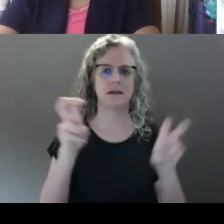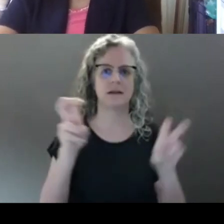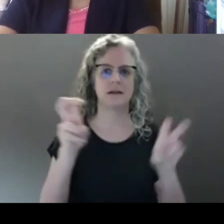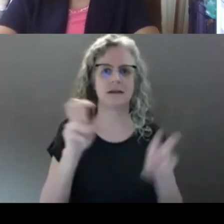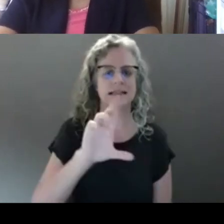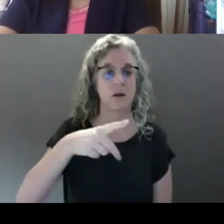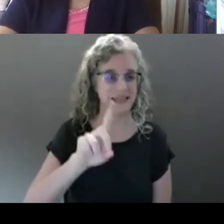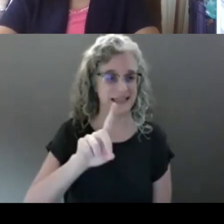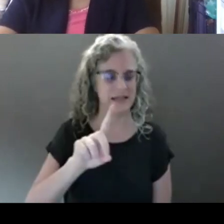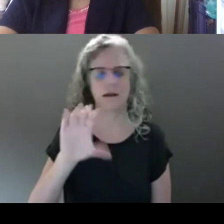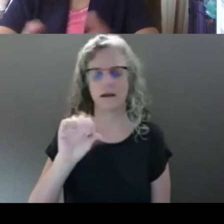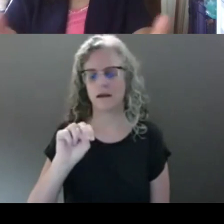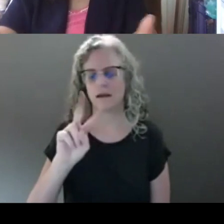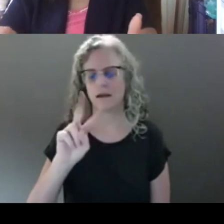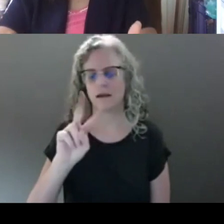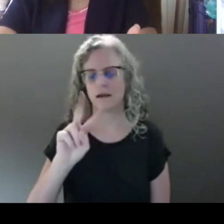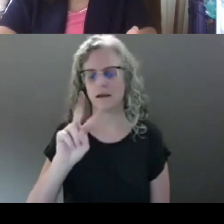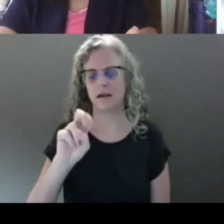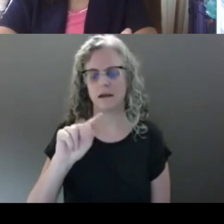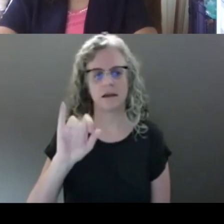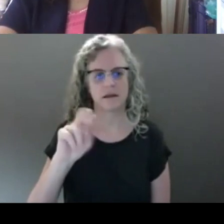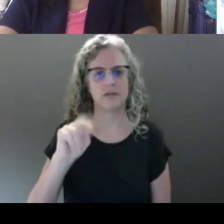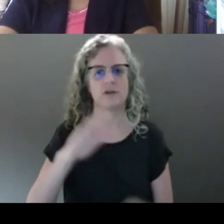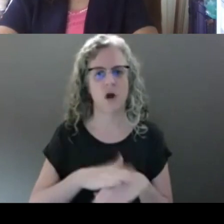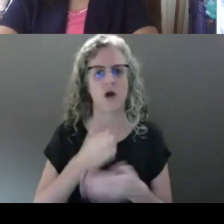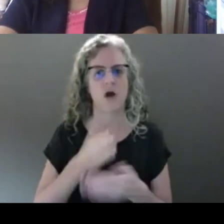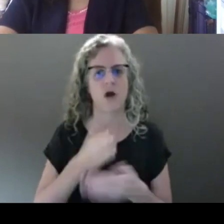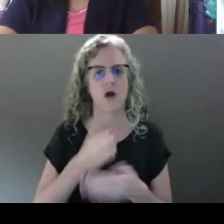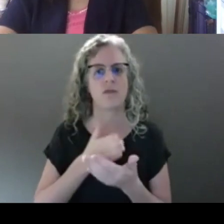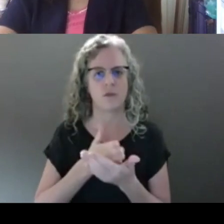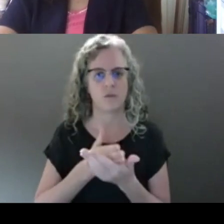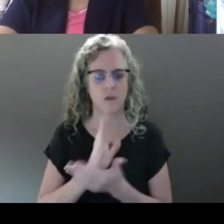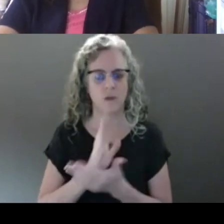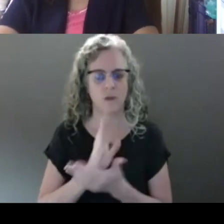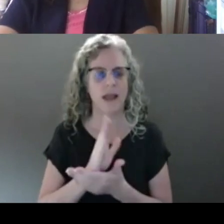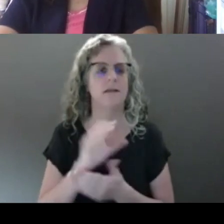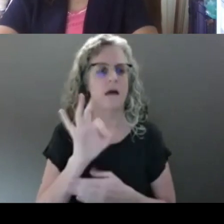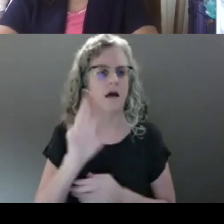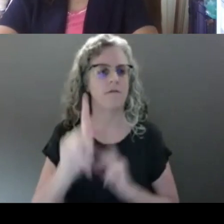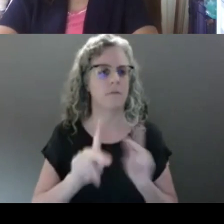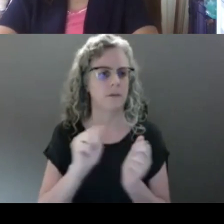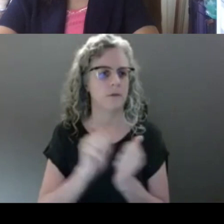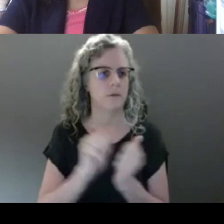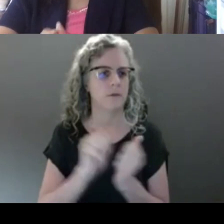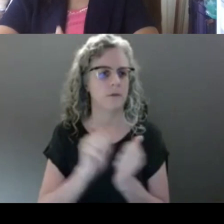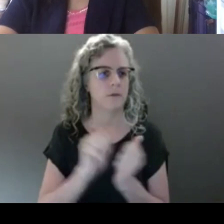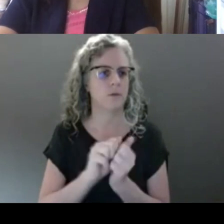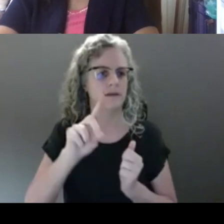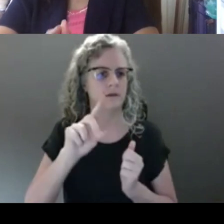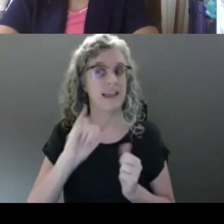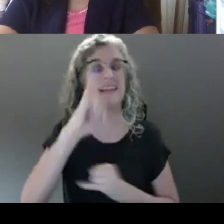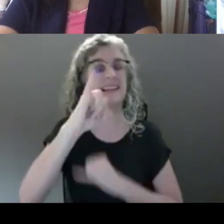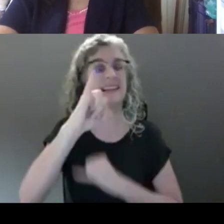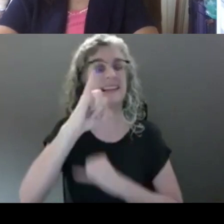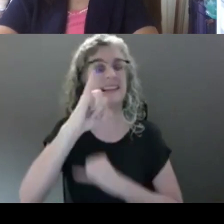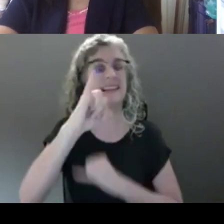And the CRPD is an international treaty that identifies the rights of people with disabilities. And governments